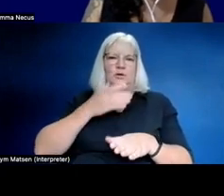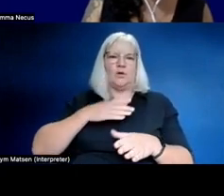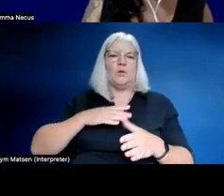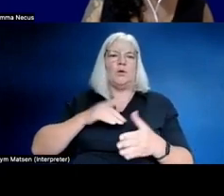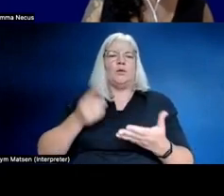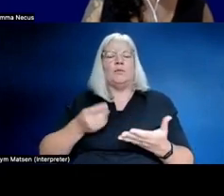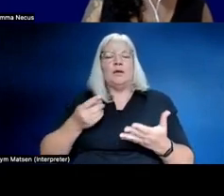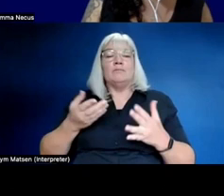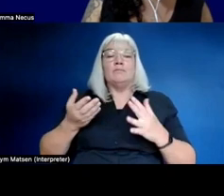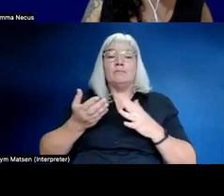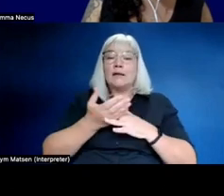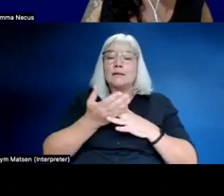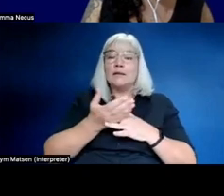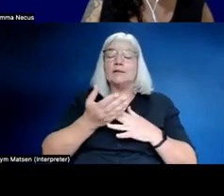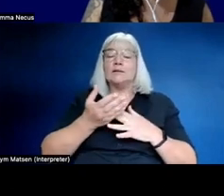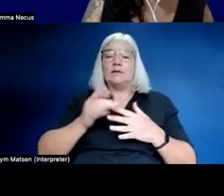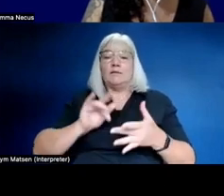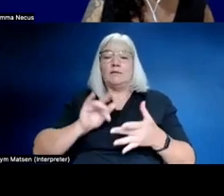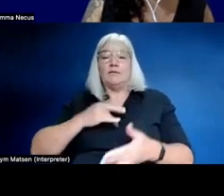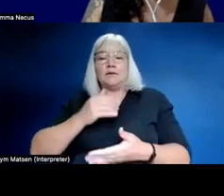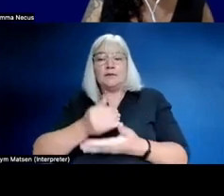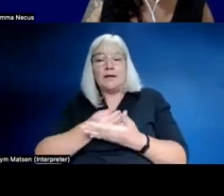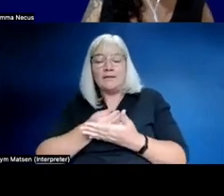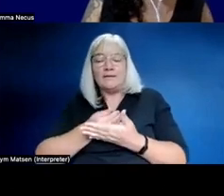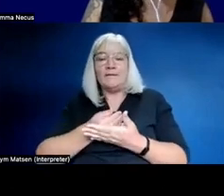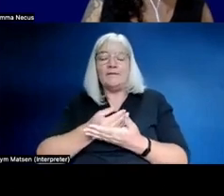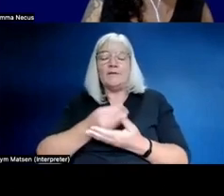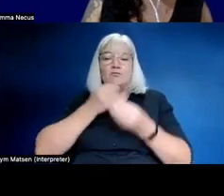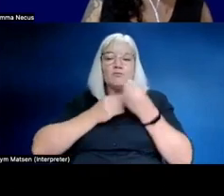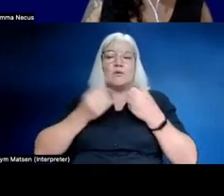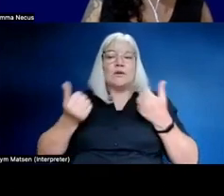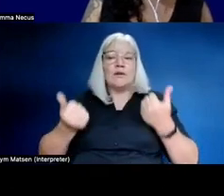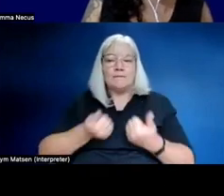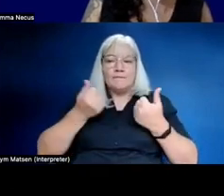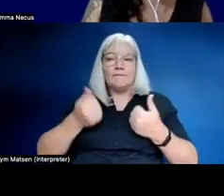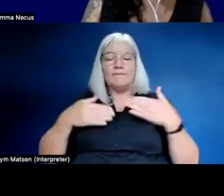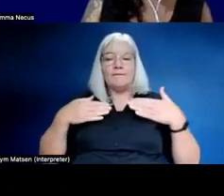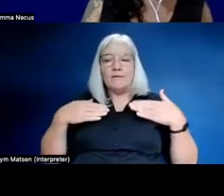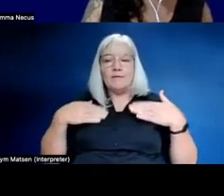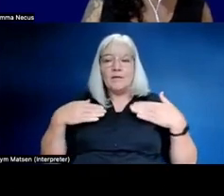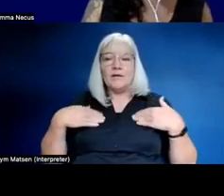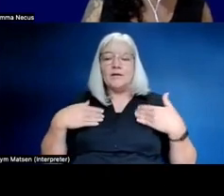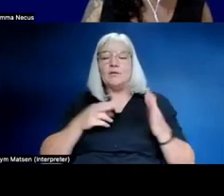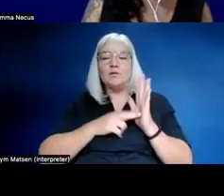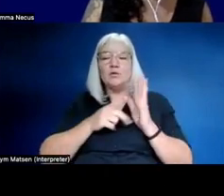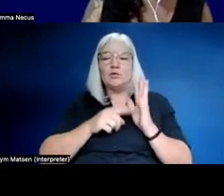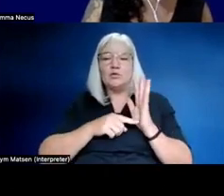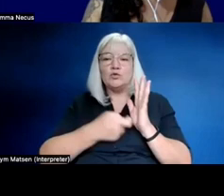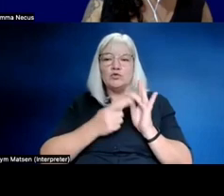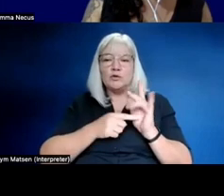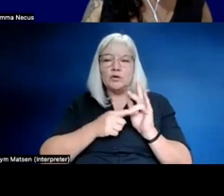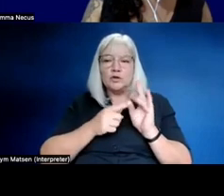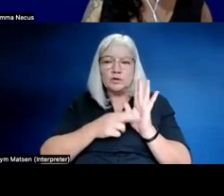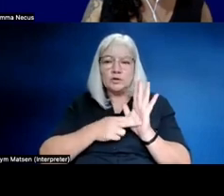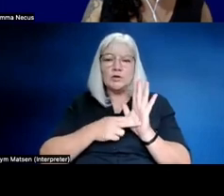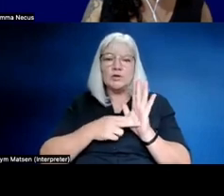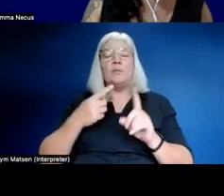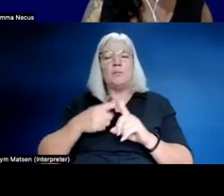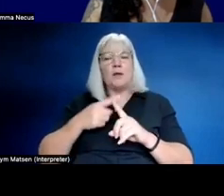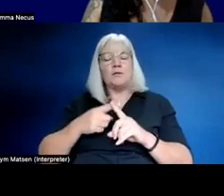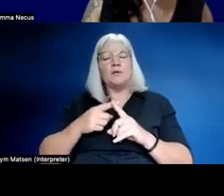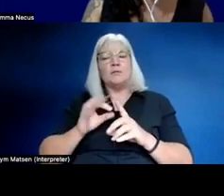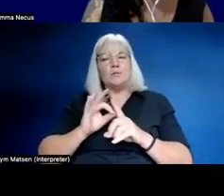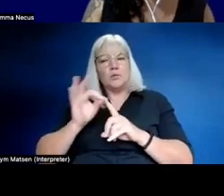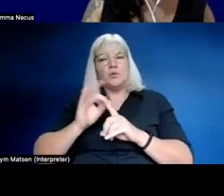get adequate nutrition, and to create future skills. And this centers on creating consistent and predictable